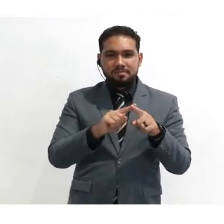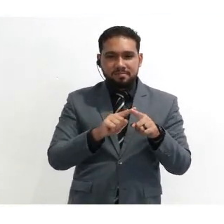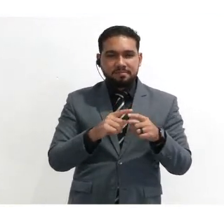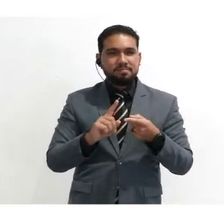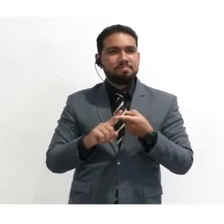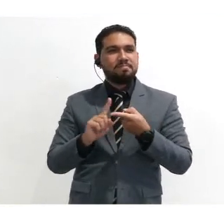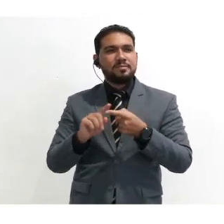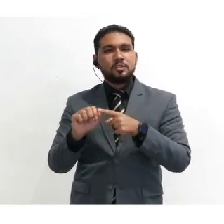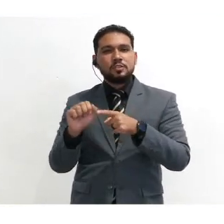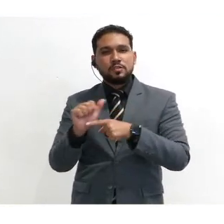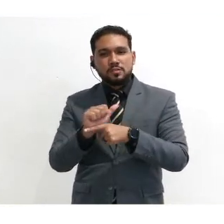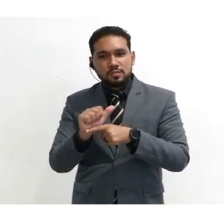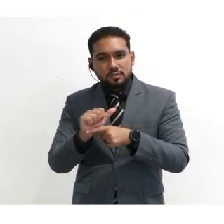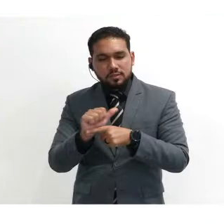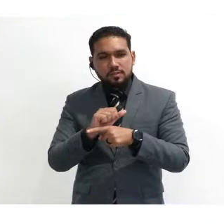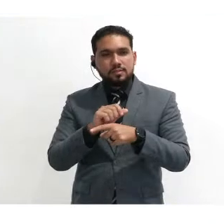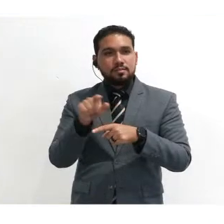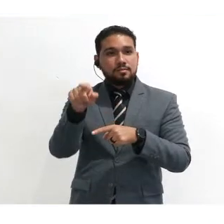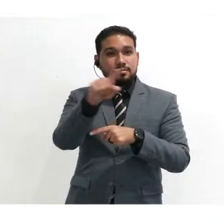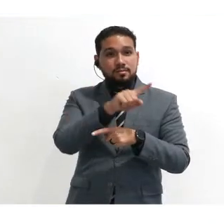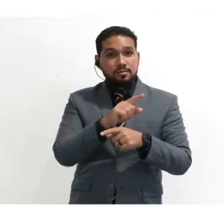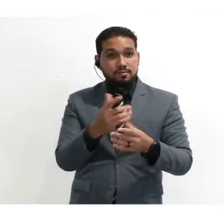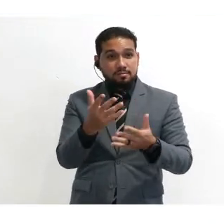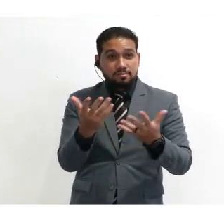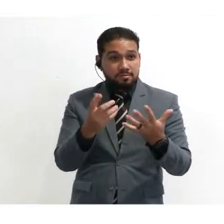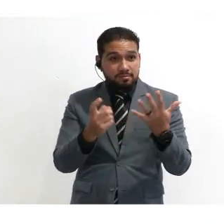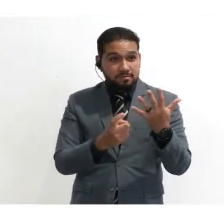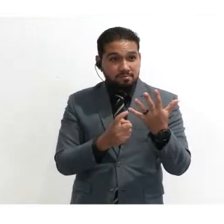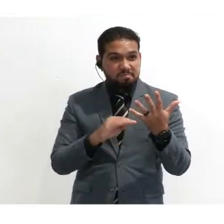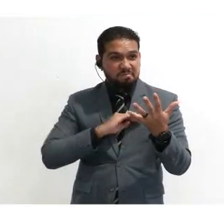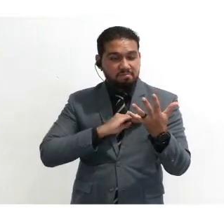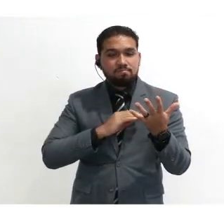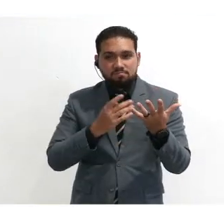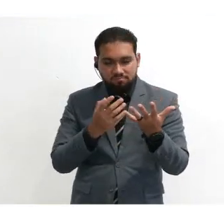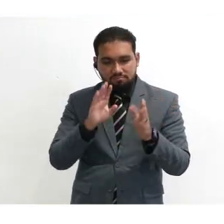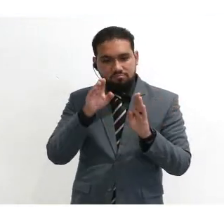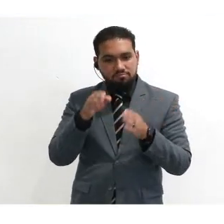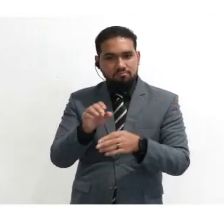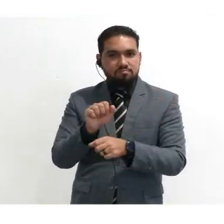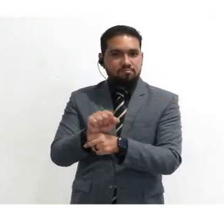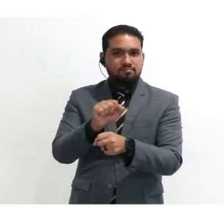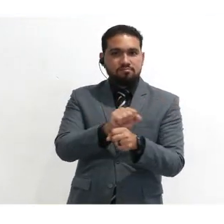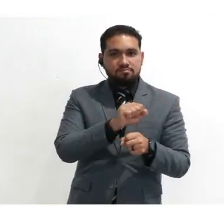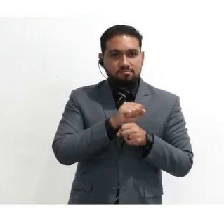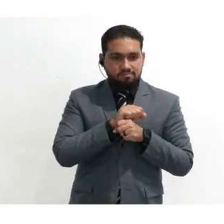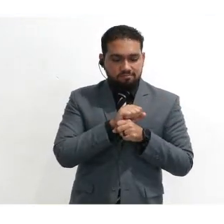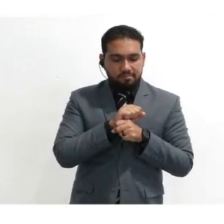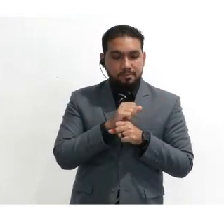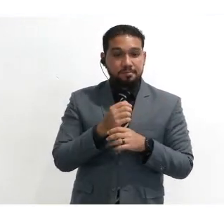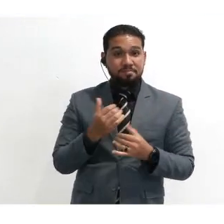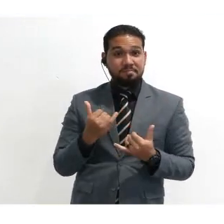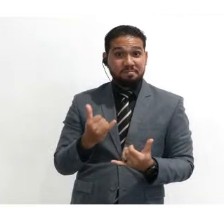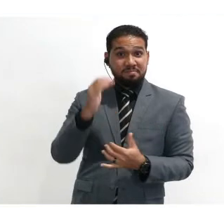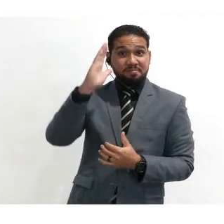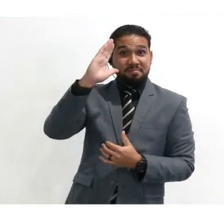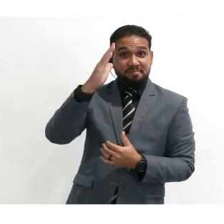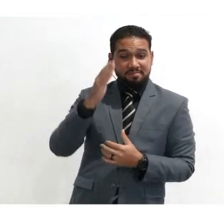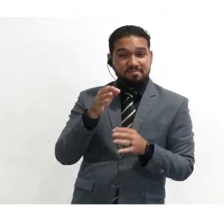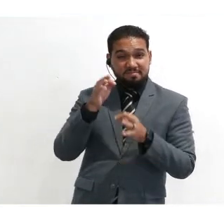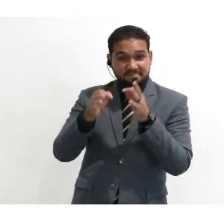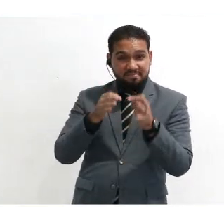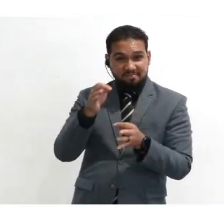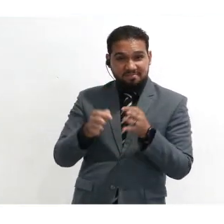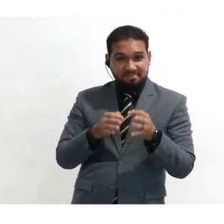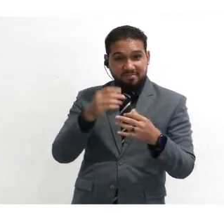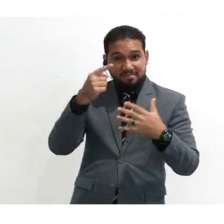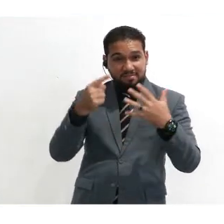And some of those basic building blocks that I described today can be combined in many different kinds of ways to produce